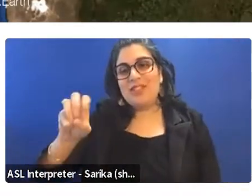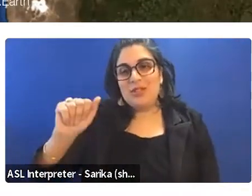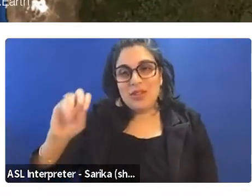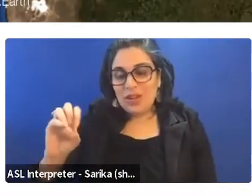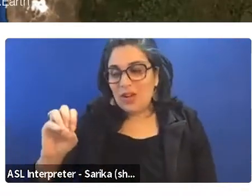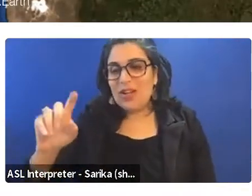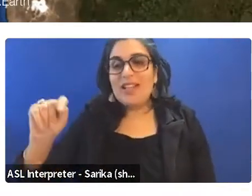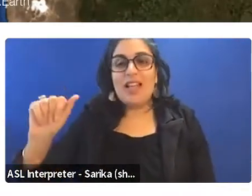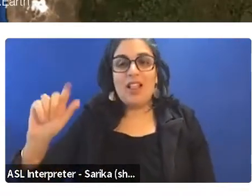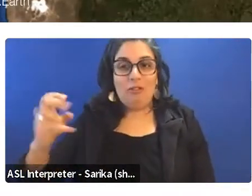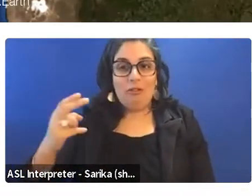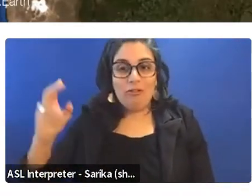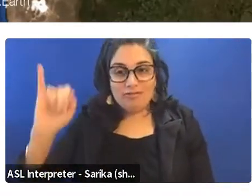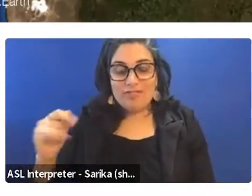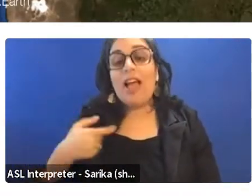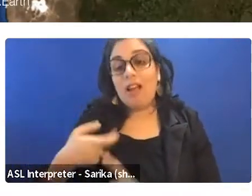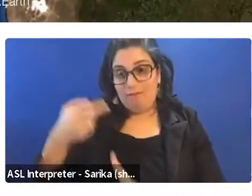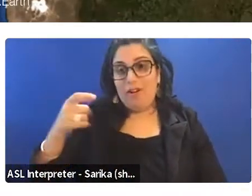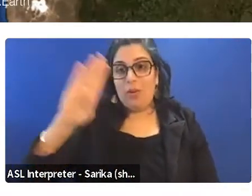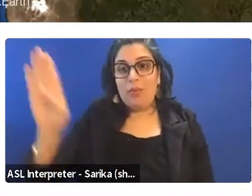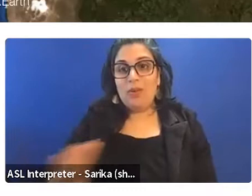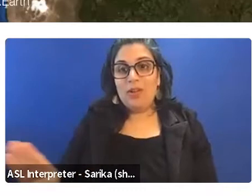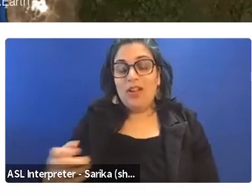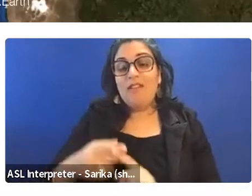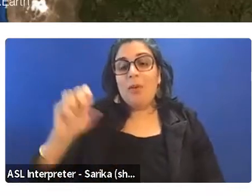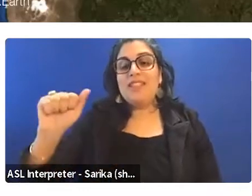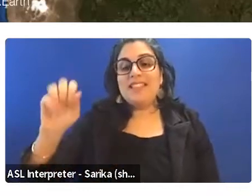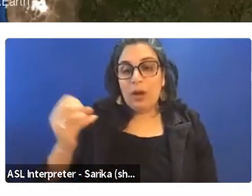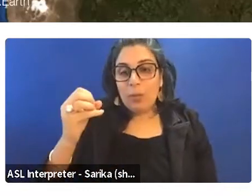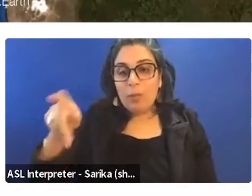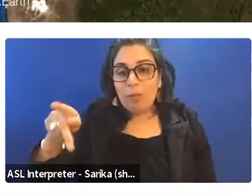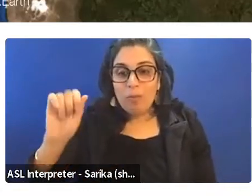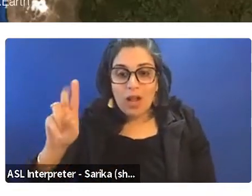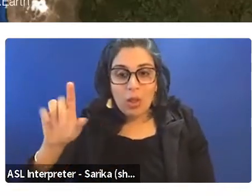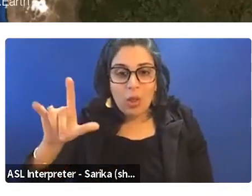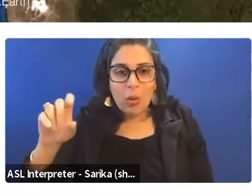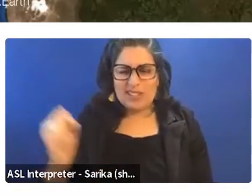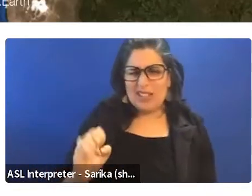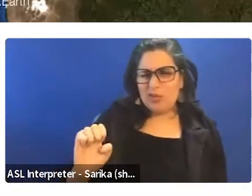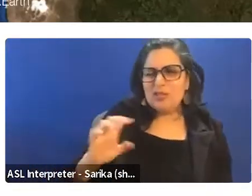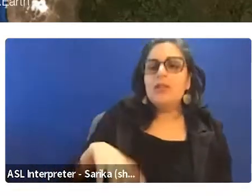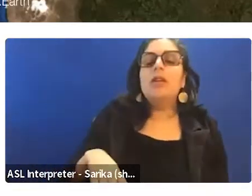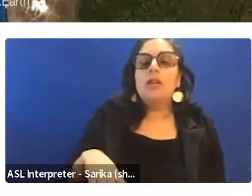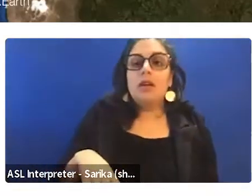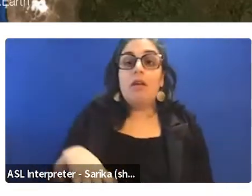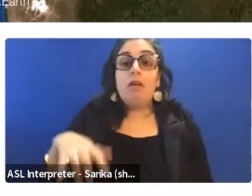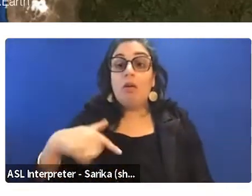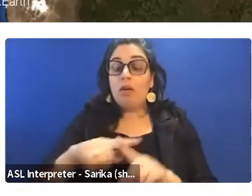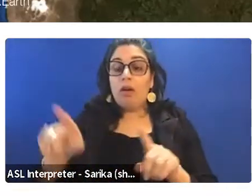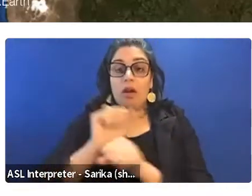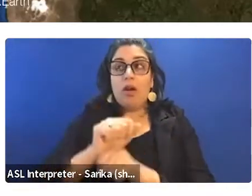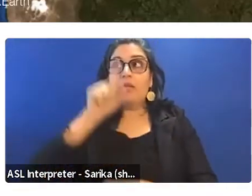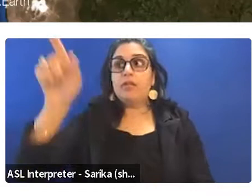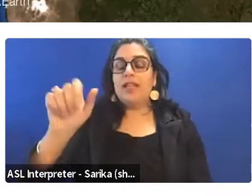from Brazil. I was born and raised in São Paulo, in the southeast of Brazil. But I worked in the Amazon